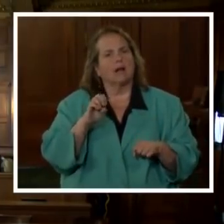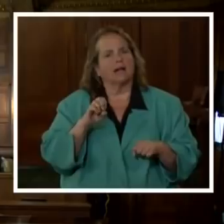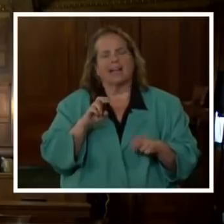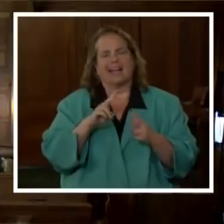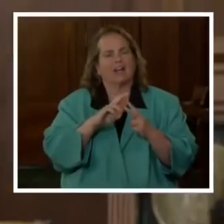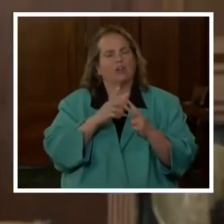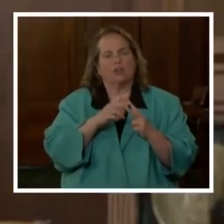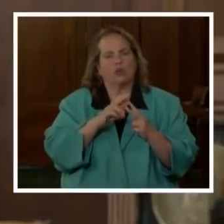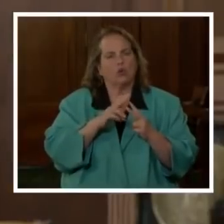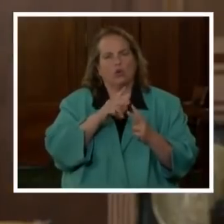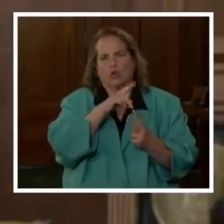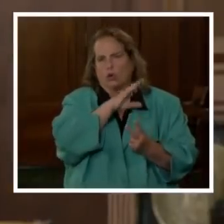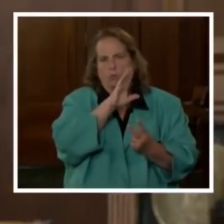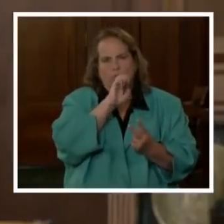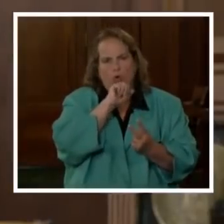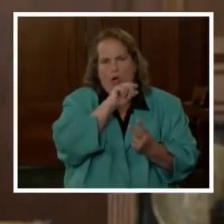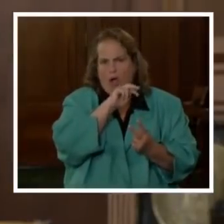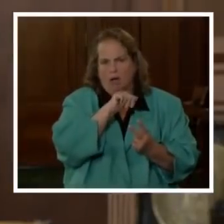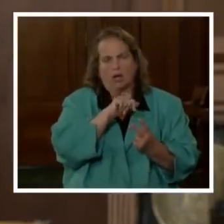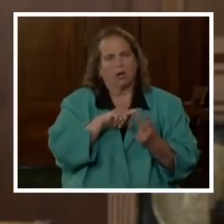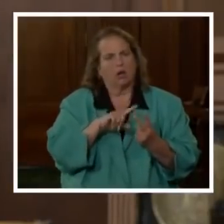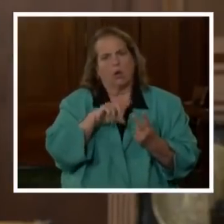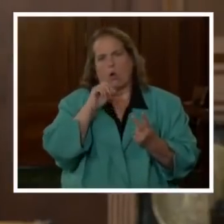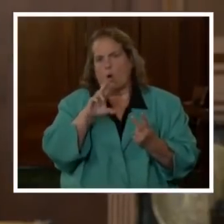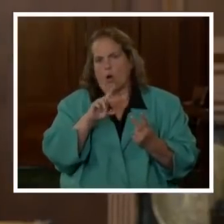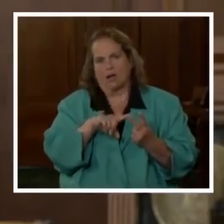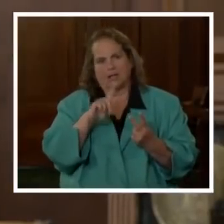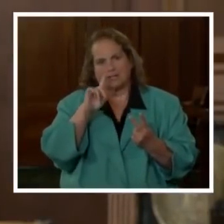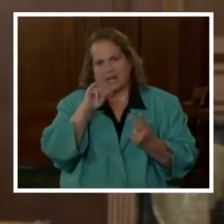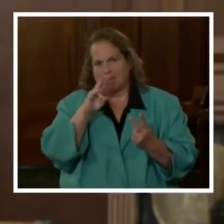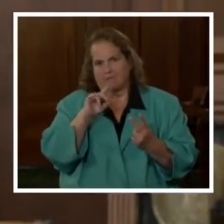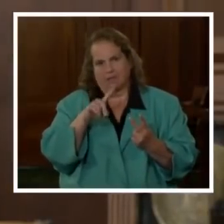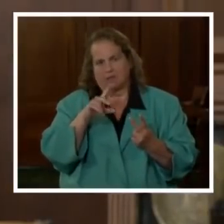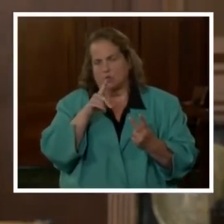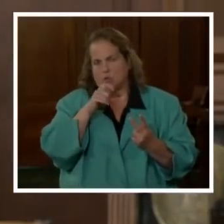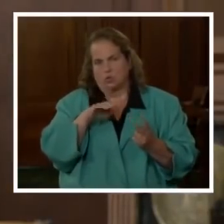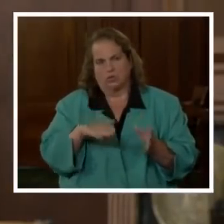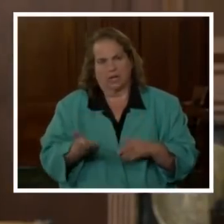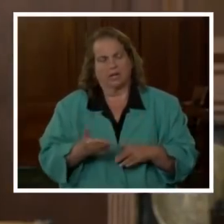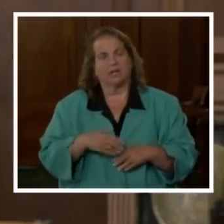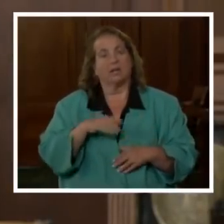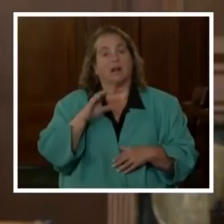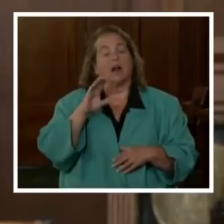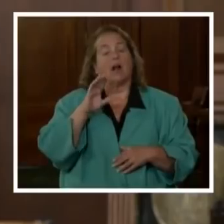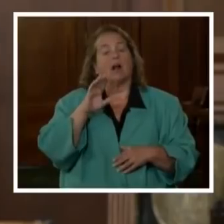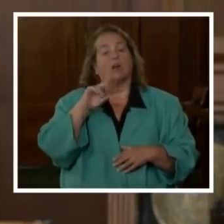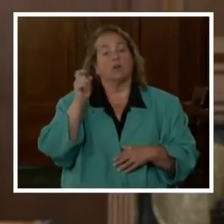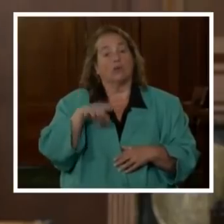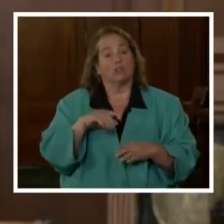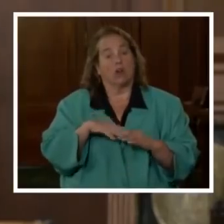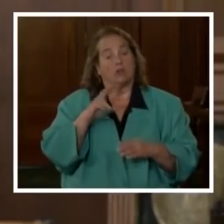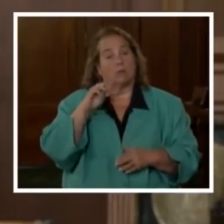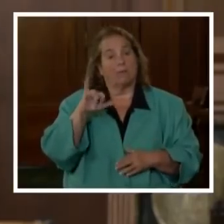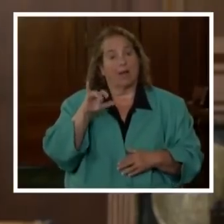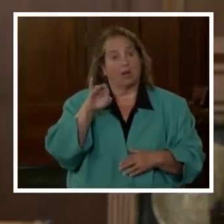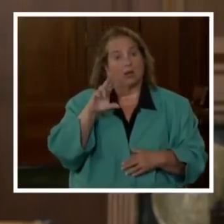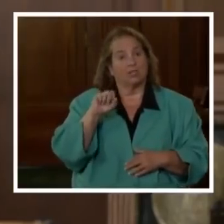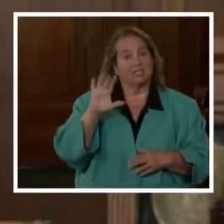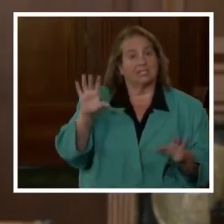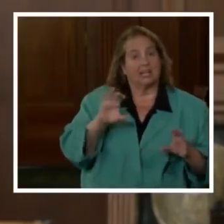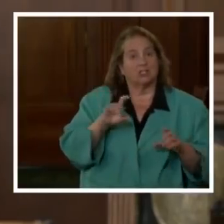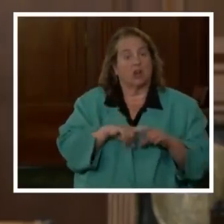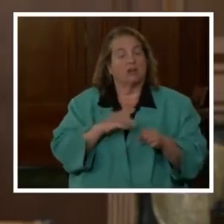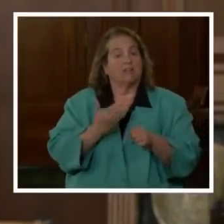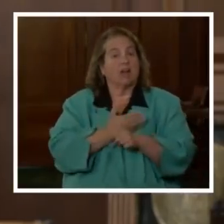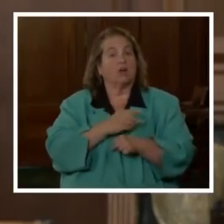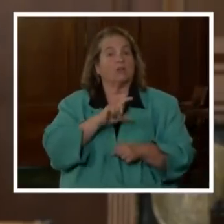Yeah. Question is on the mayor today and his actions in firing the police chief. Are